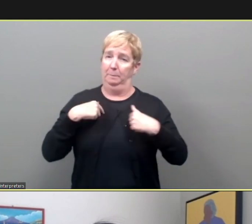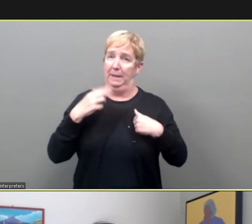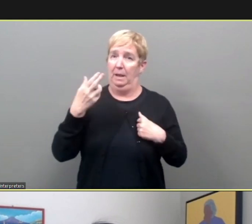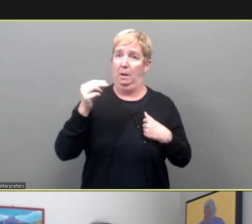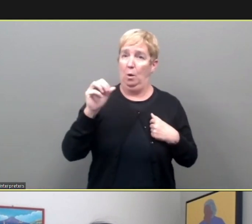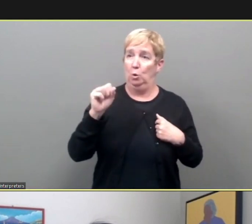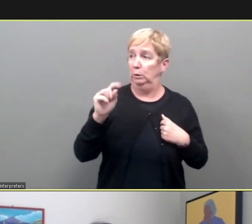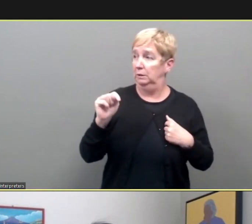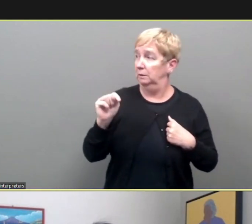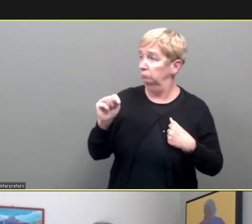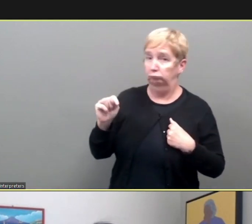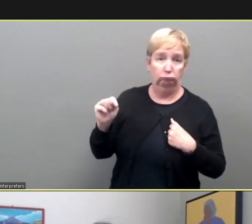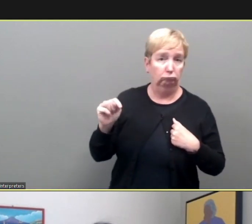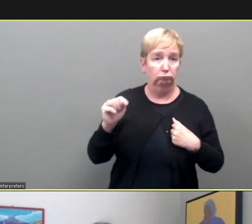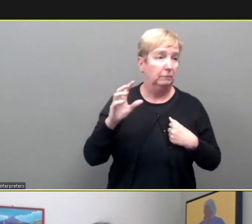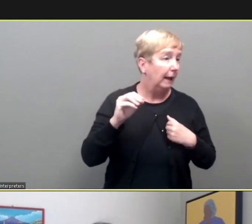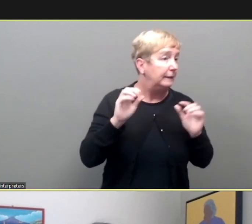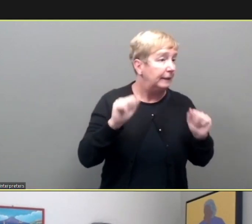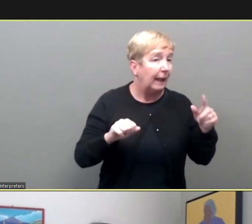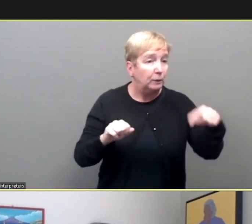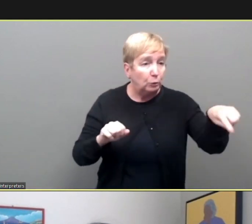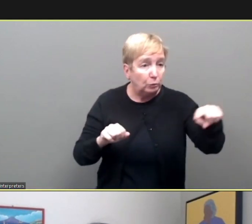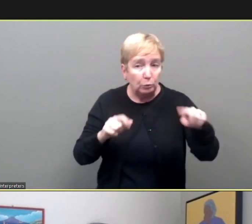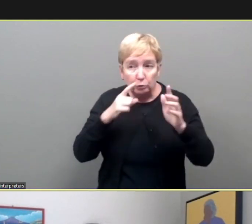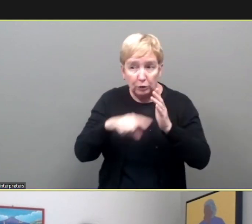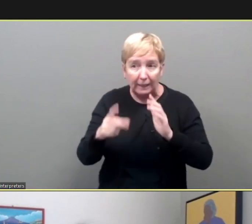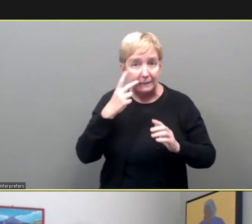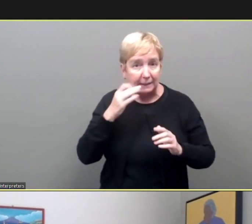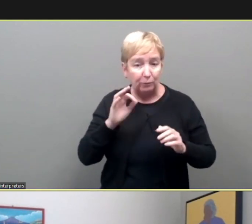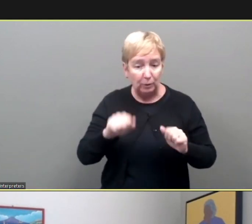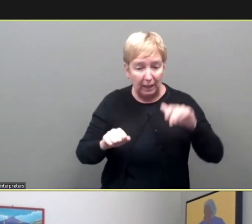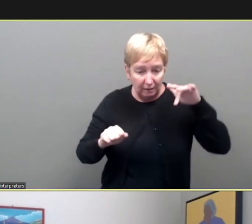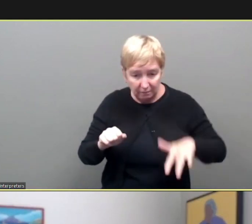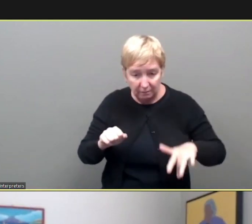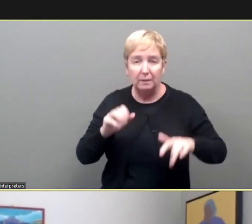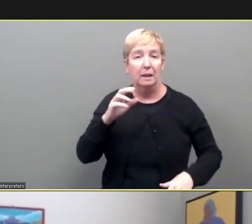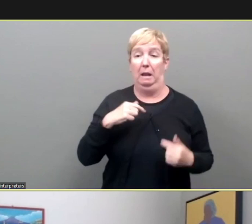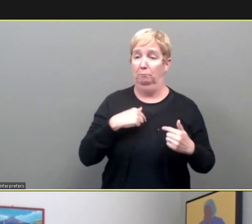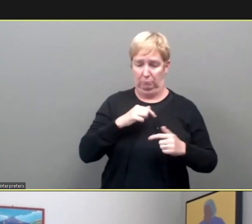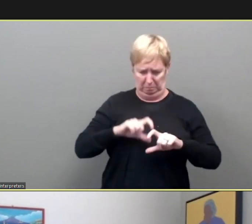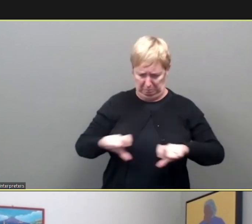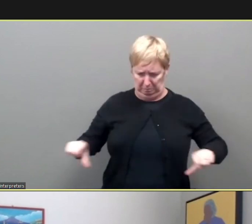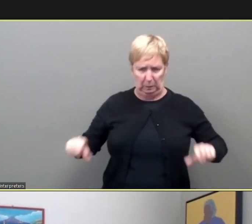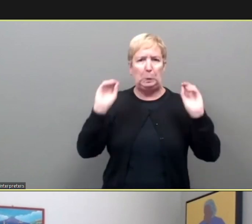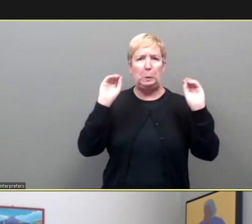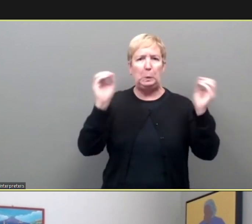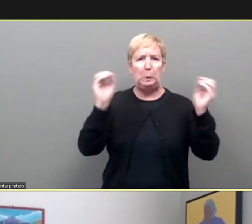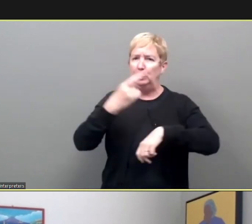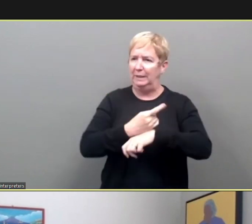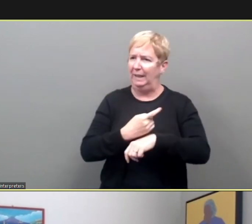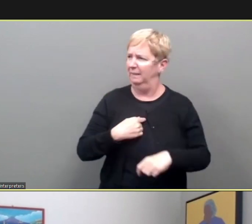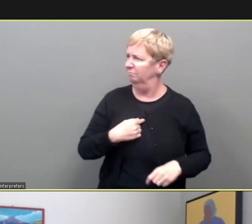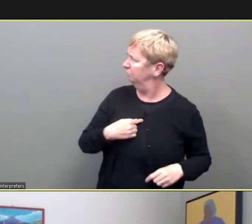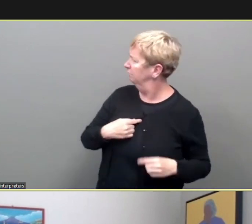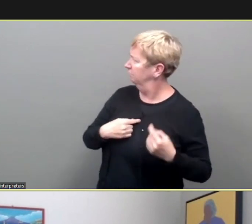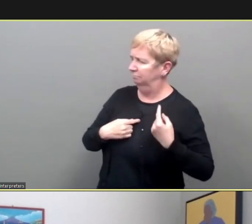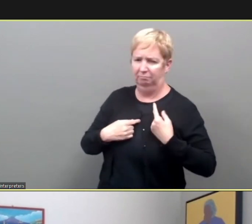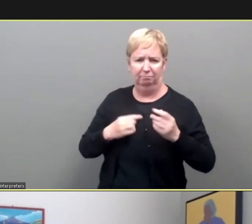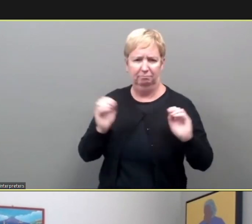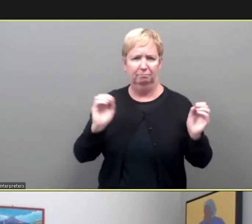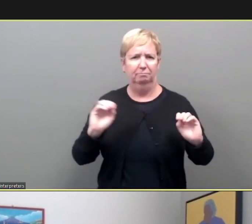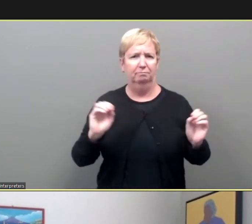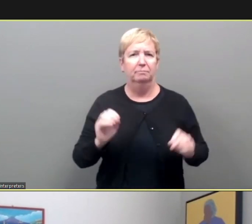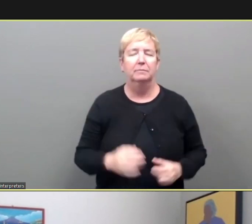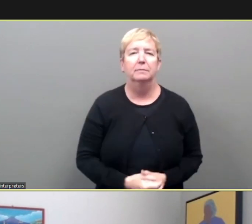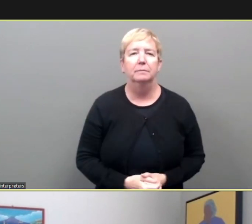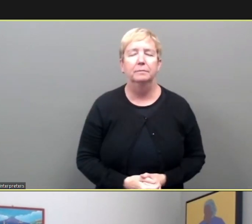see if you're capable of unmuting folks. For whatever reason, I'm not seeing any menu options whatsoever associated with any of our